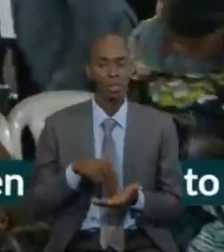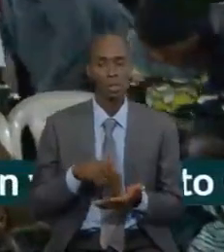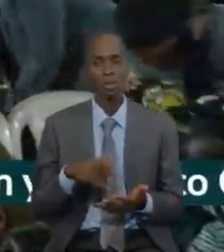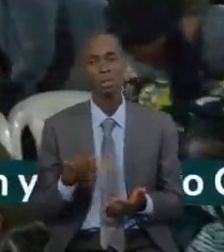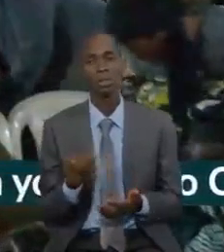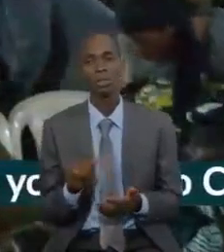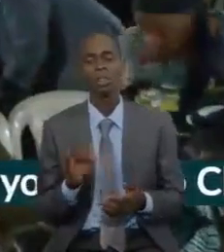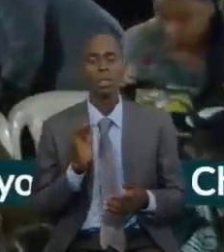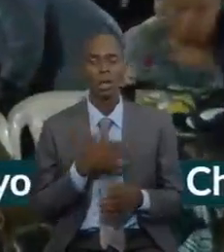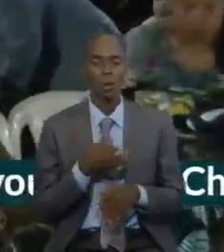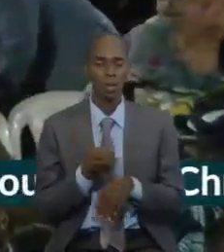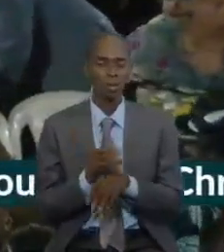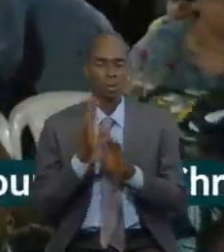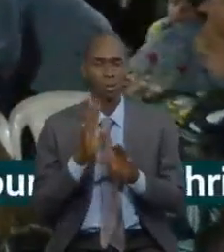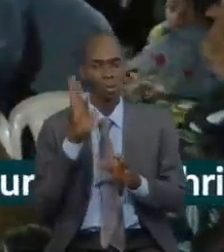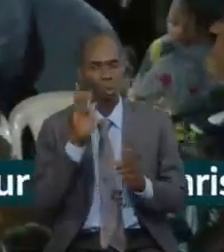come to you there.